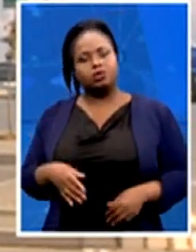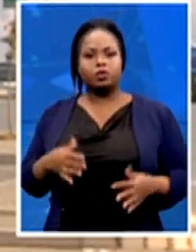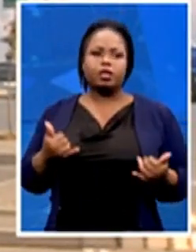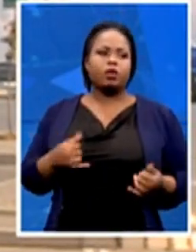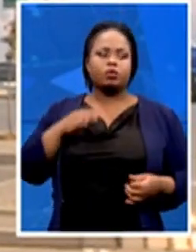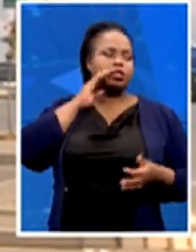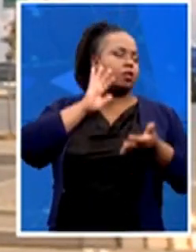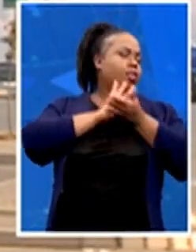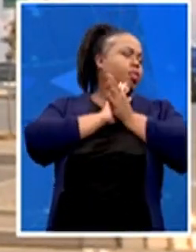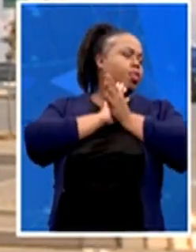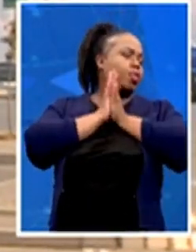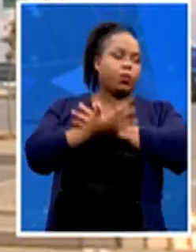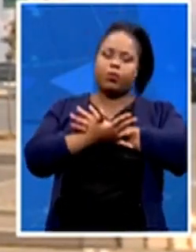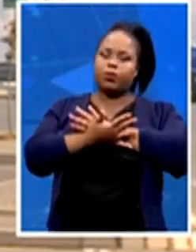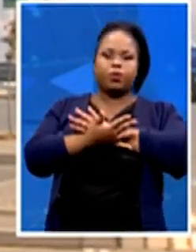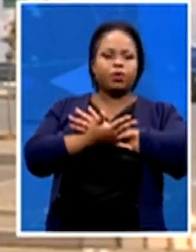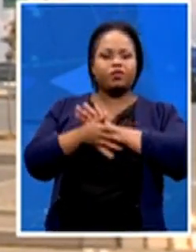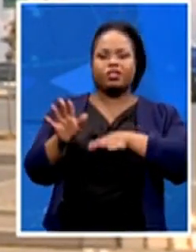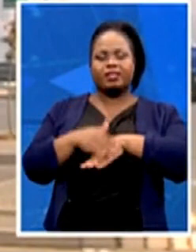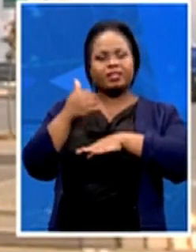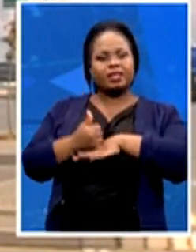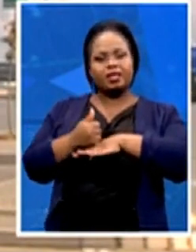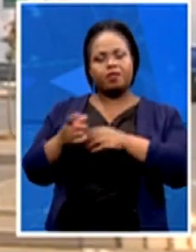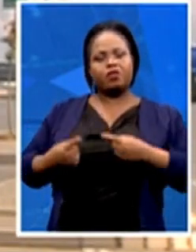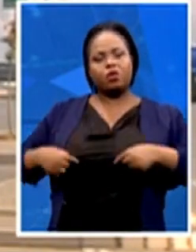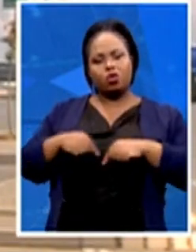setup of Cosmo, the way it has been